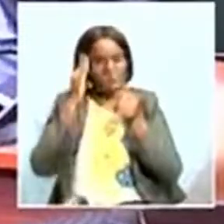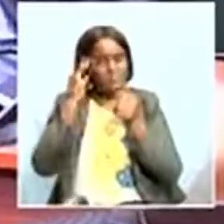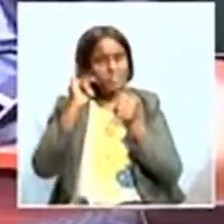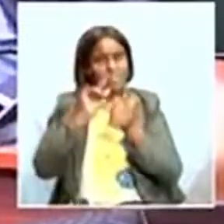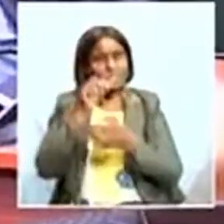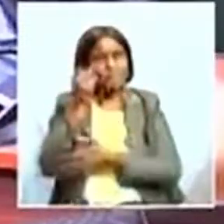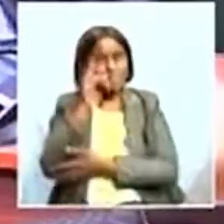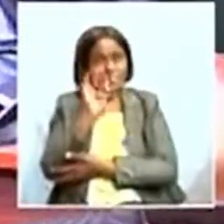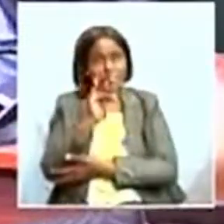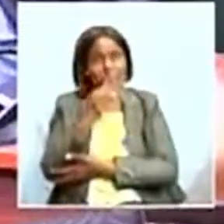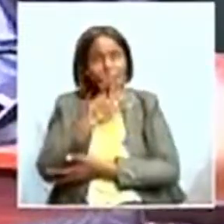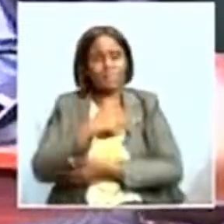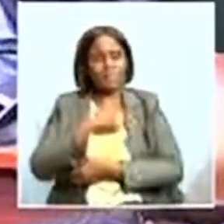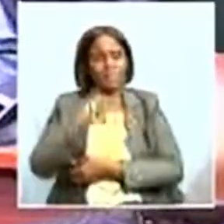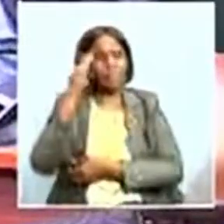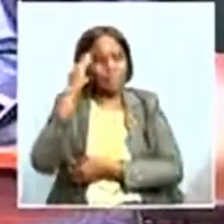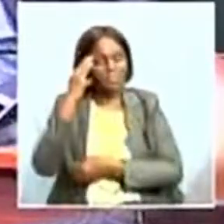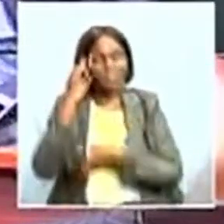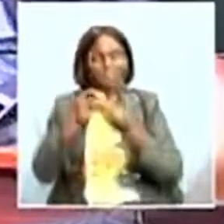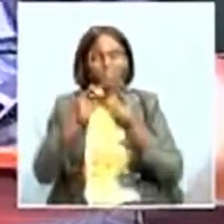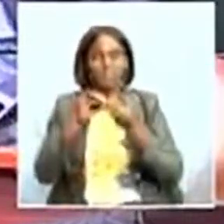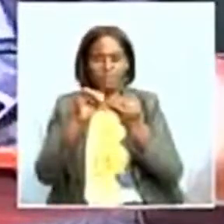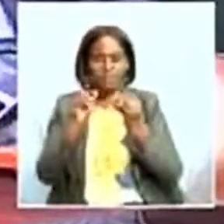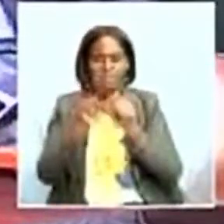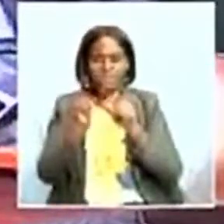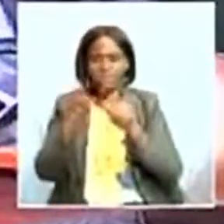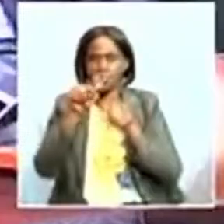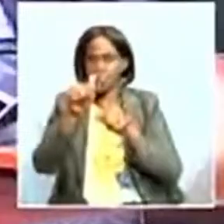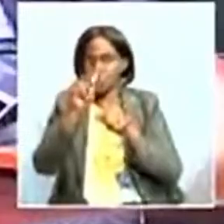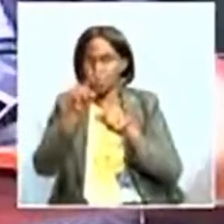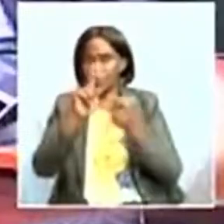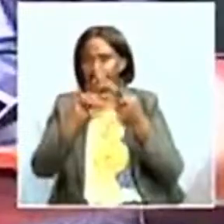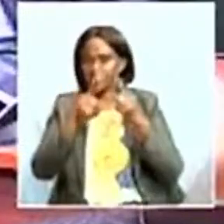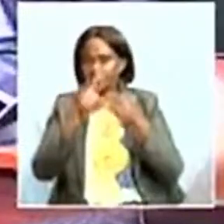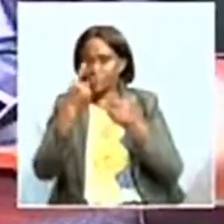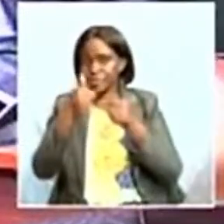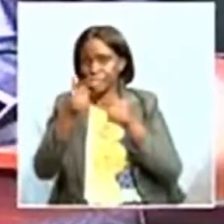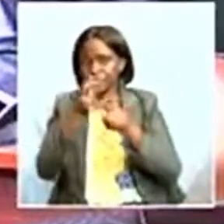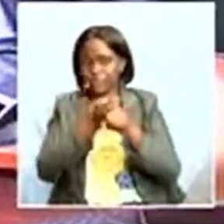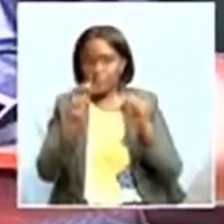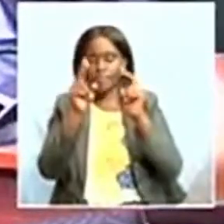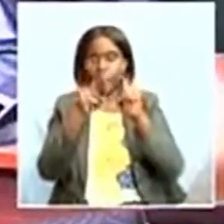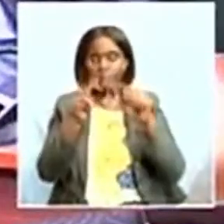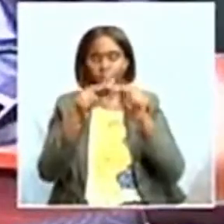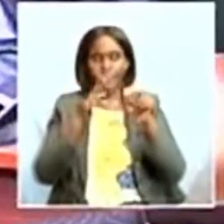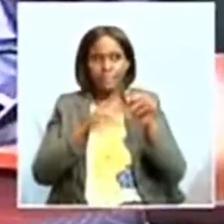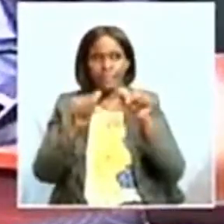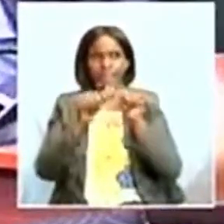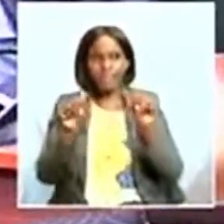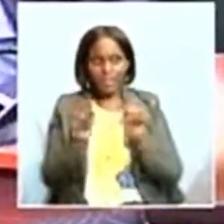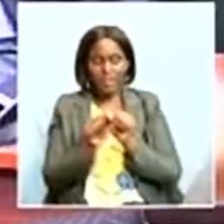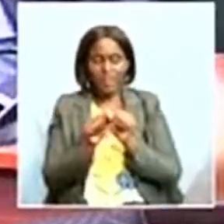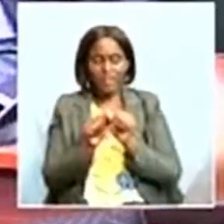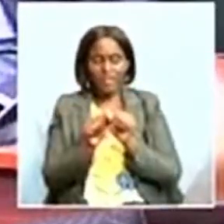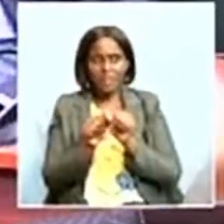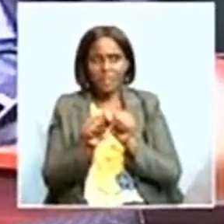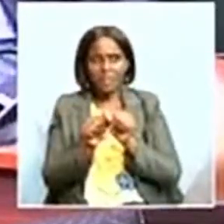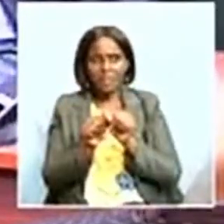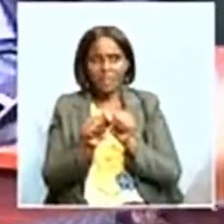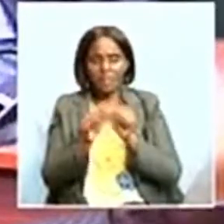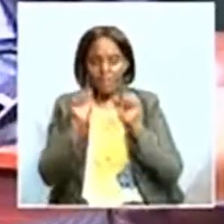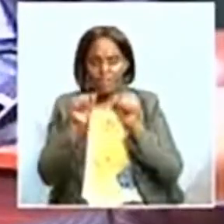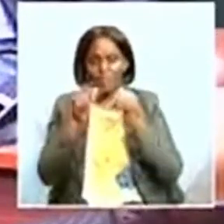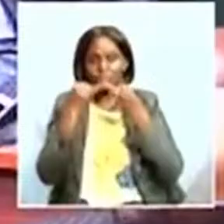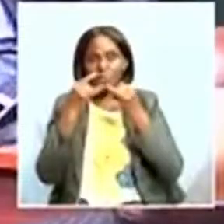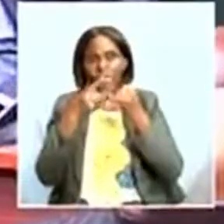understand and know, and you, my colleagues who come from my area, well, no one can tell